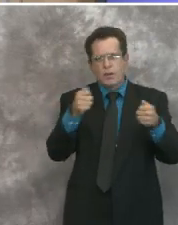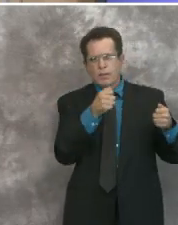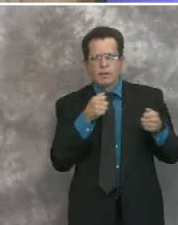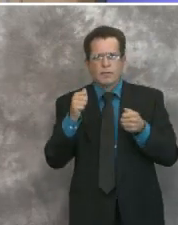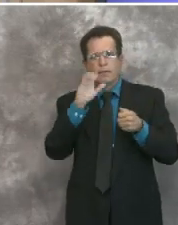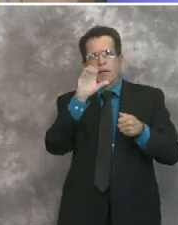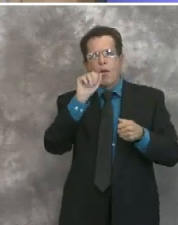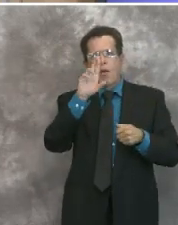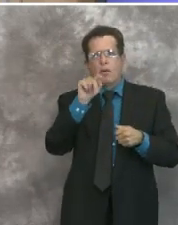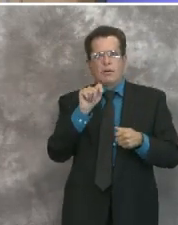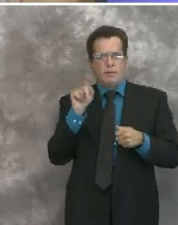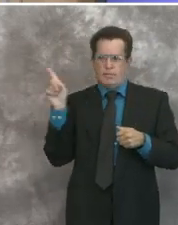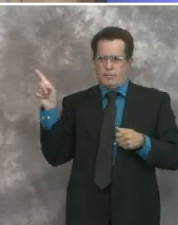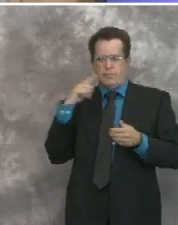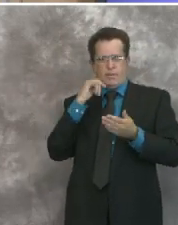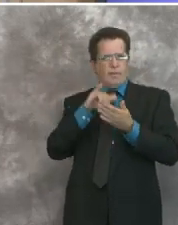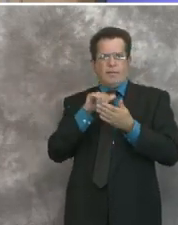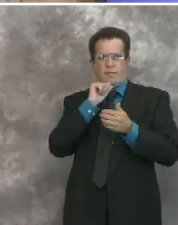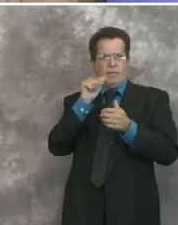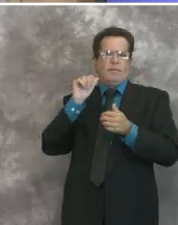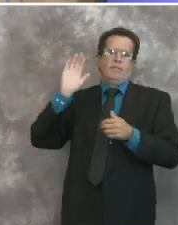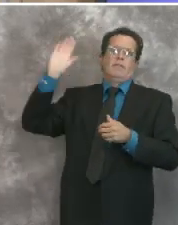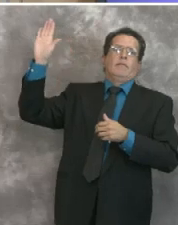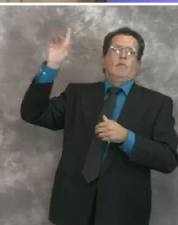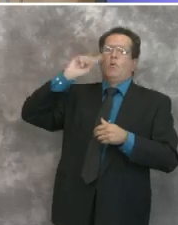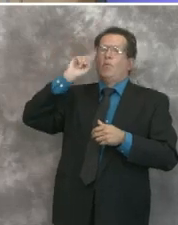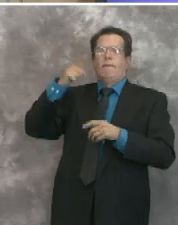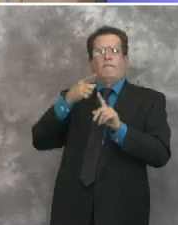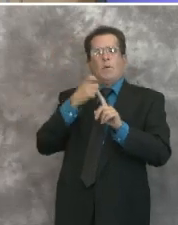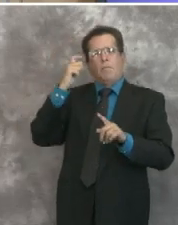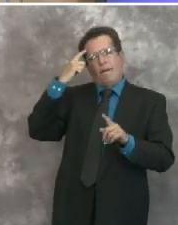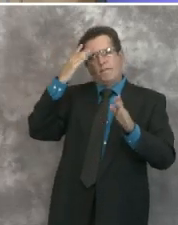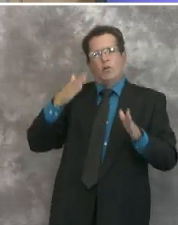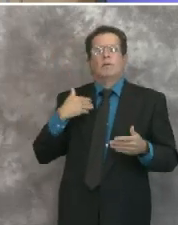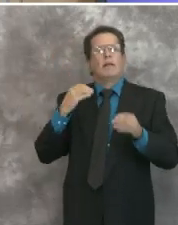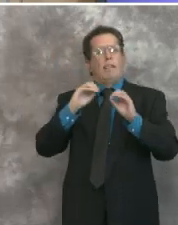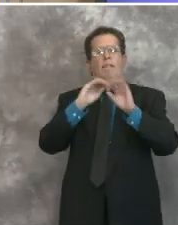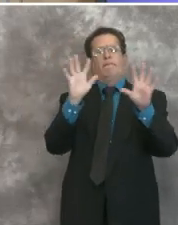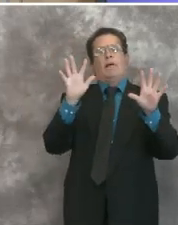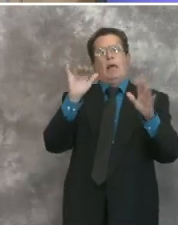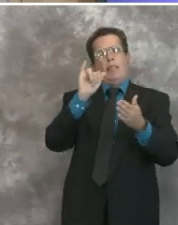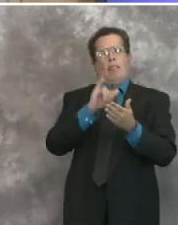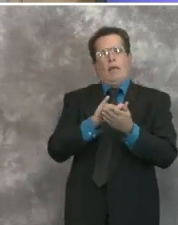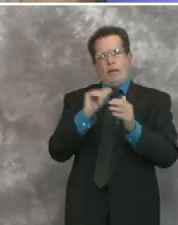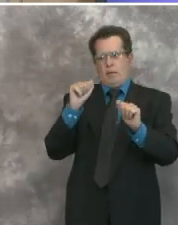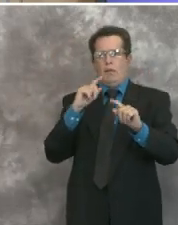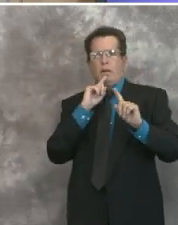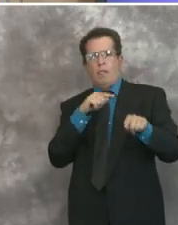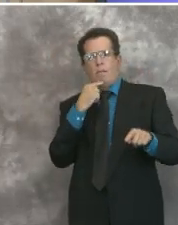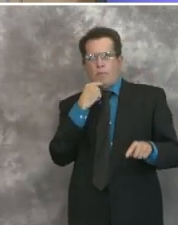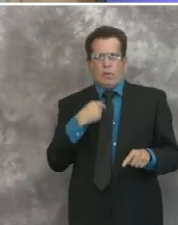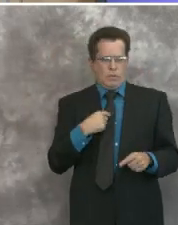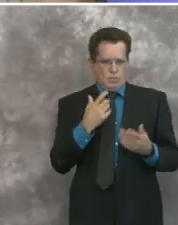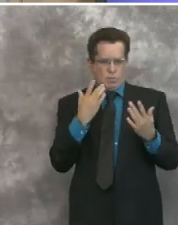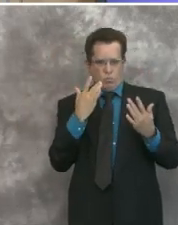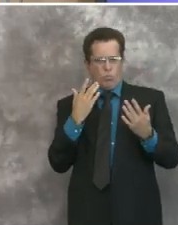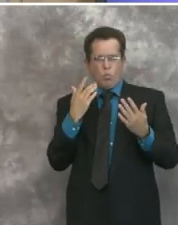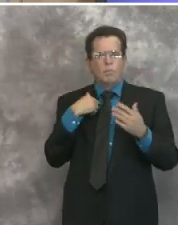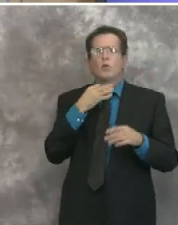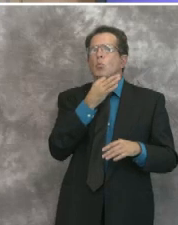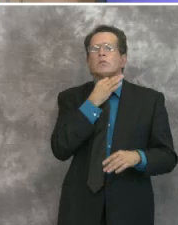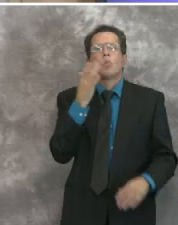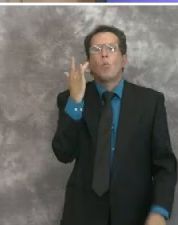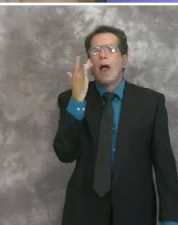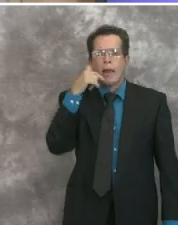is not part of an order from the governor, just some clarification or guidelines, and they have chosen to go ahead. I'm curious